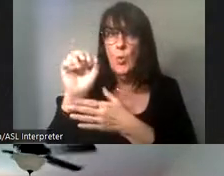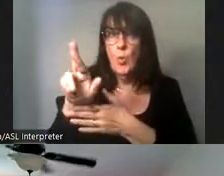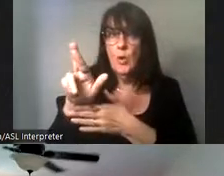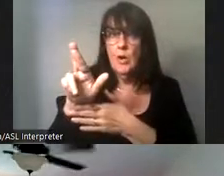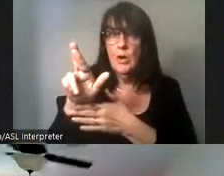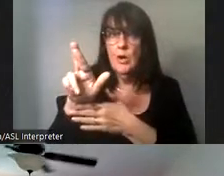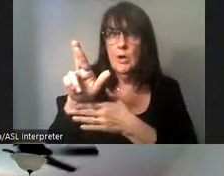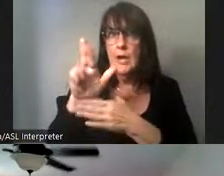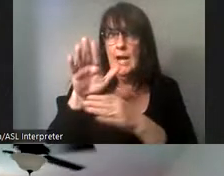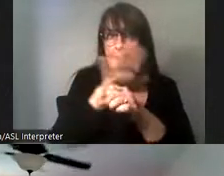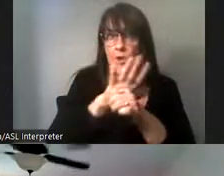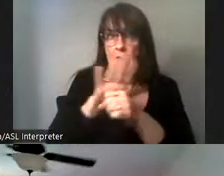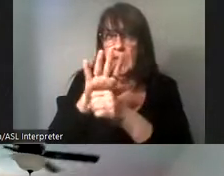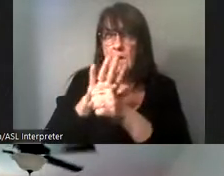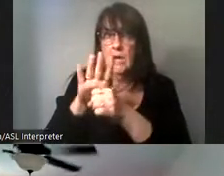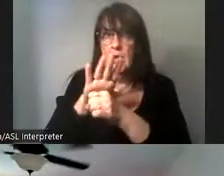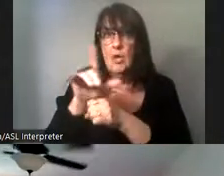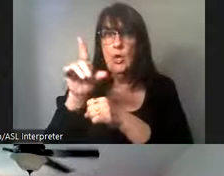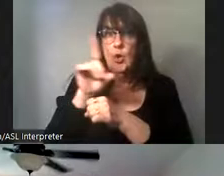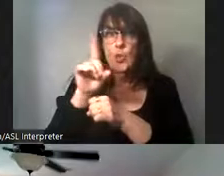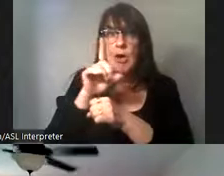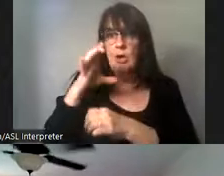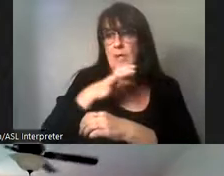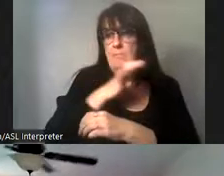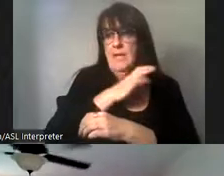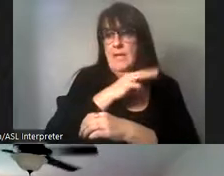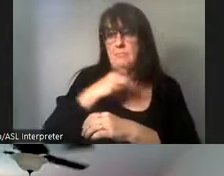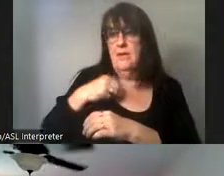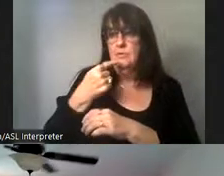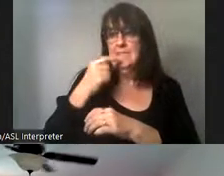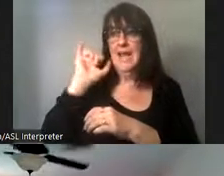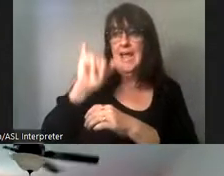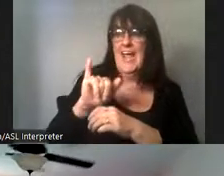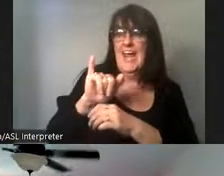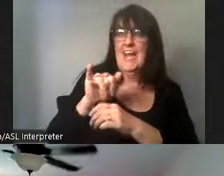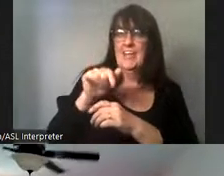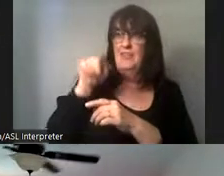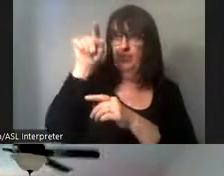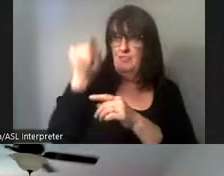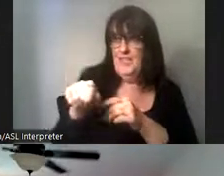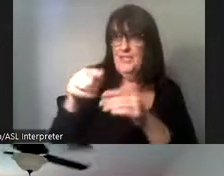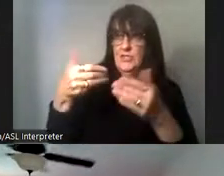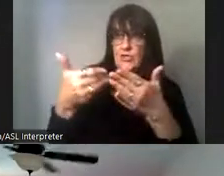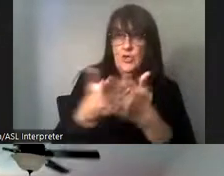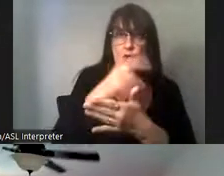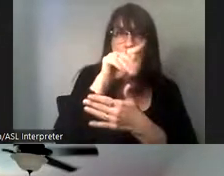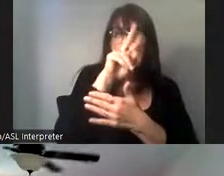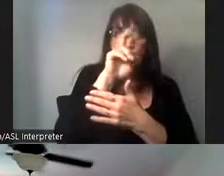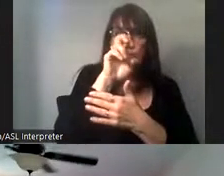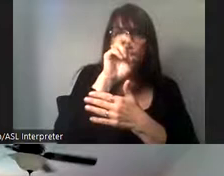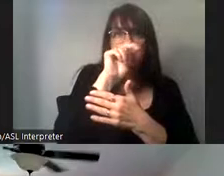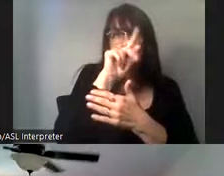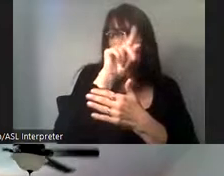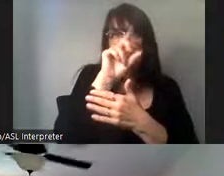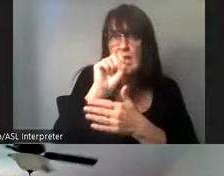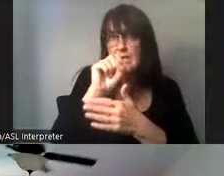a particular area where committee members can say, this is where I can kind of say, these are new trends, this is new